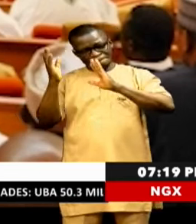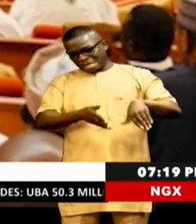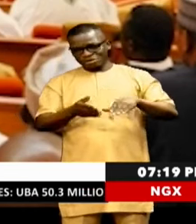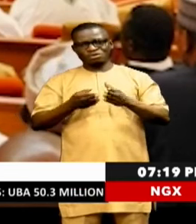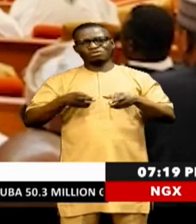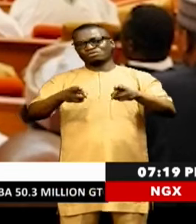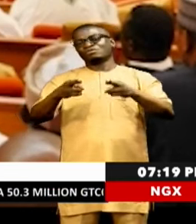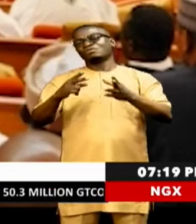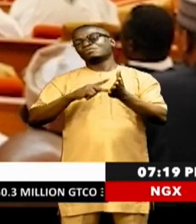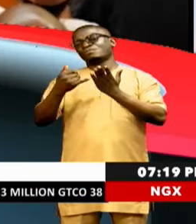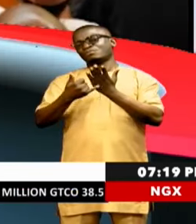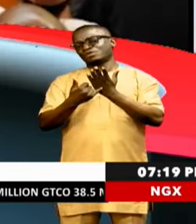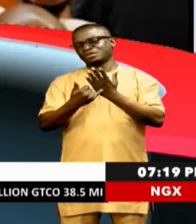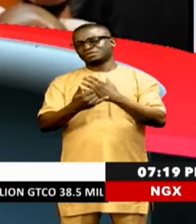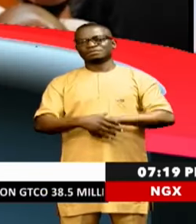road project.